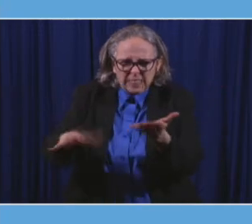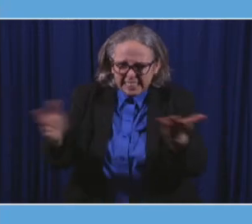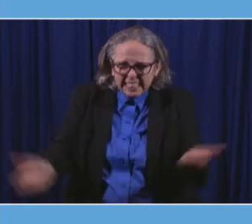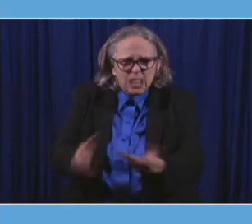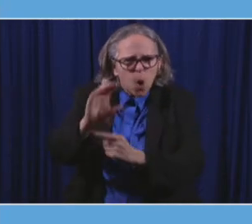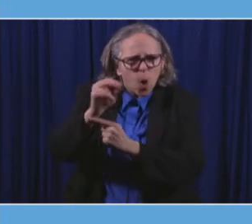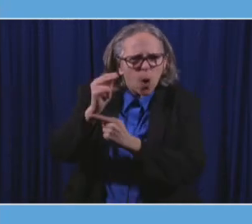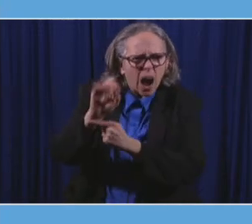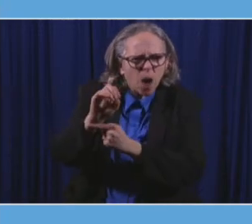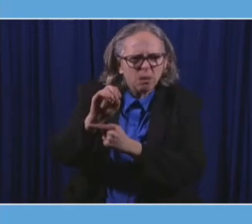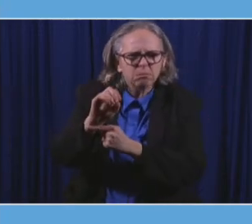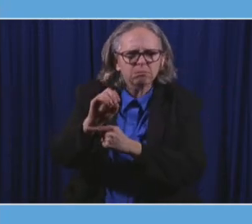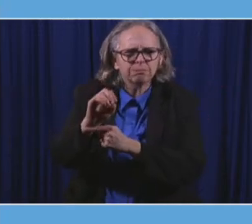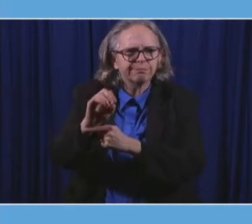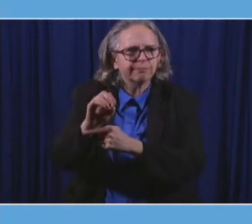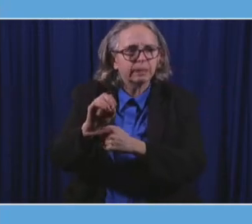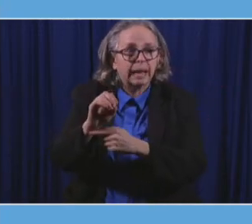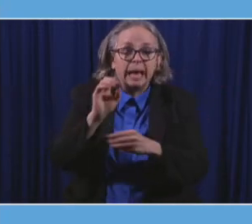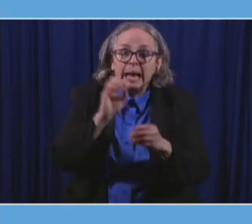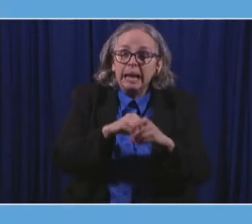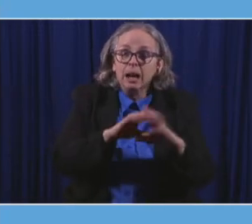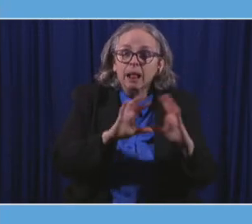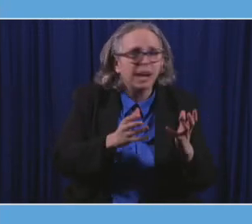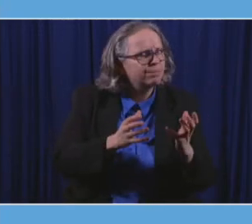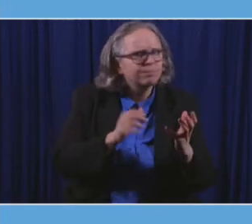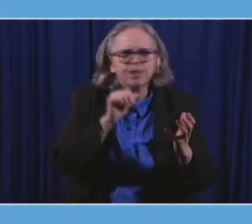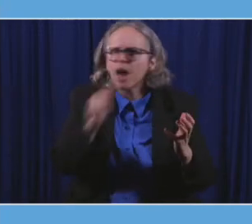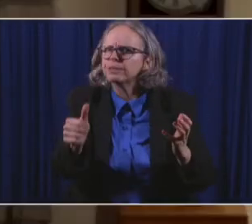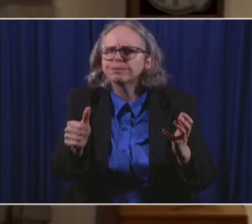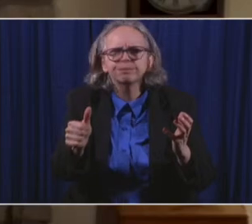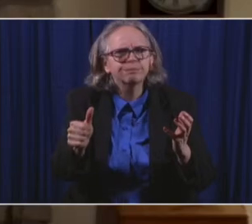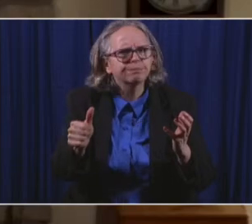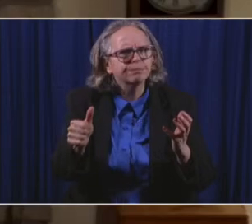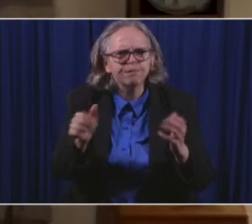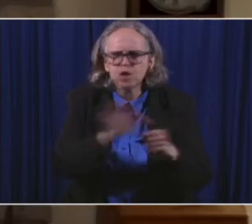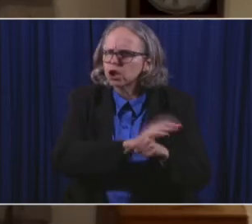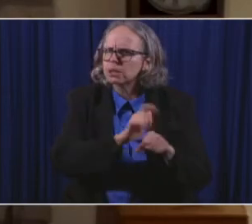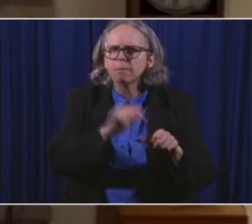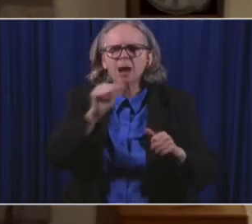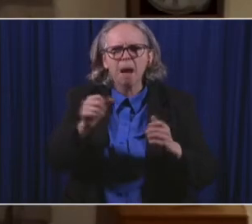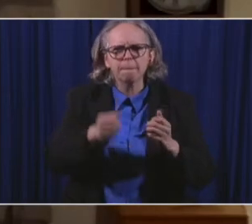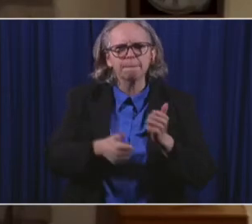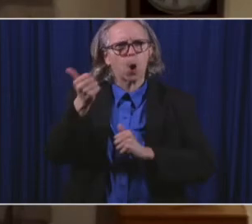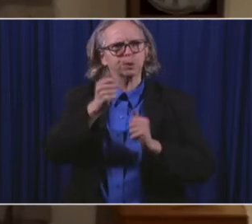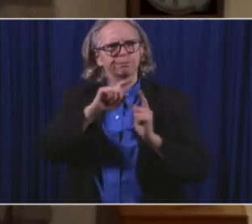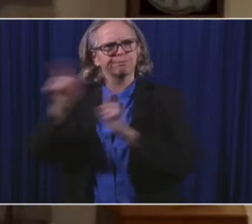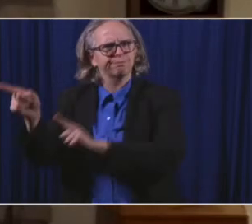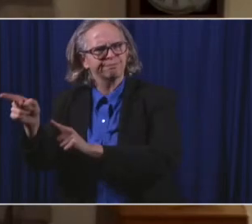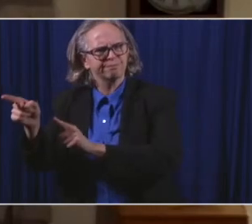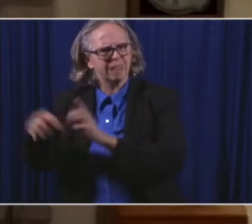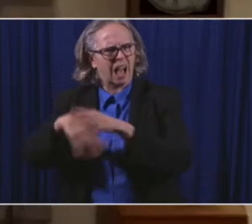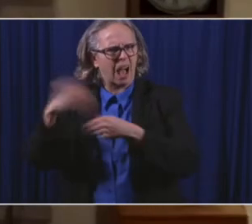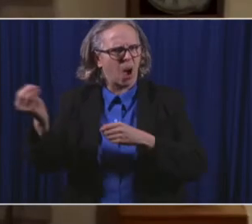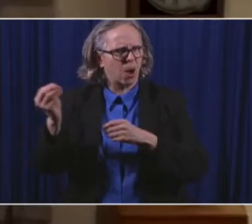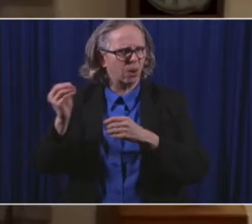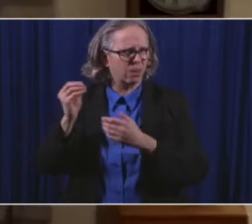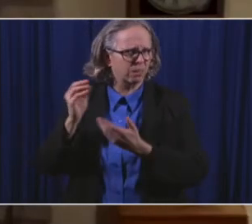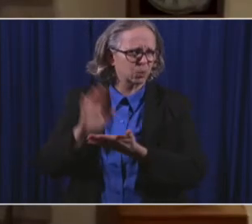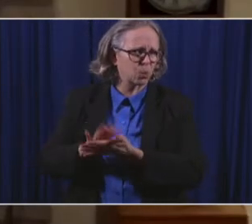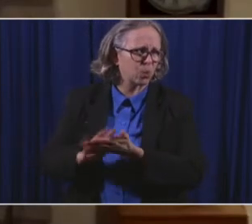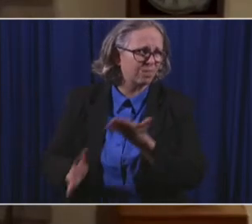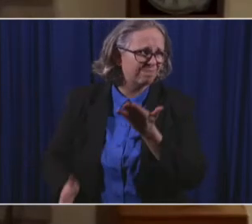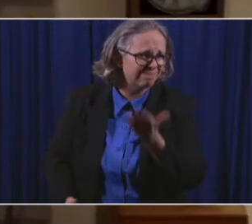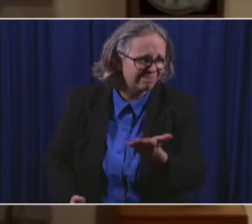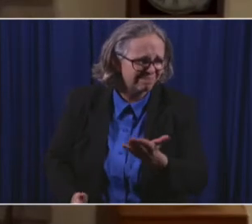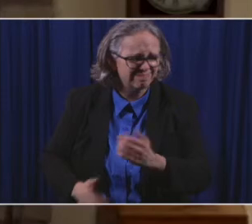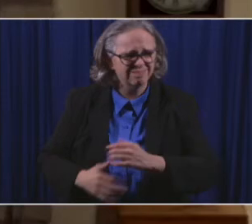now not full-time in person. So this is something that has just occurred district by